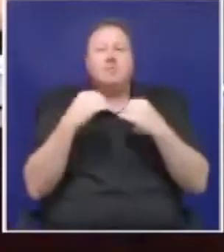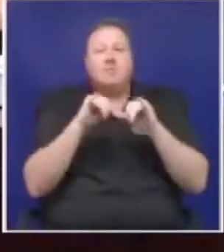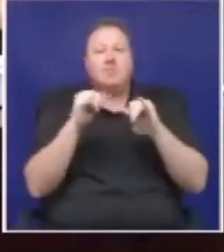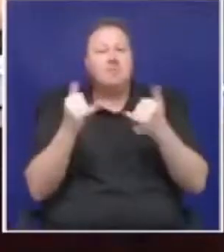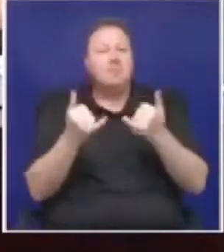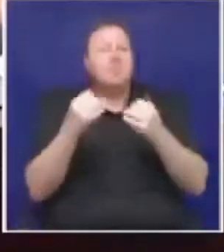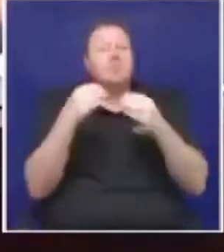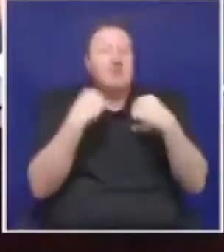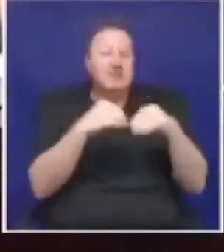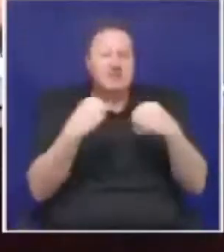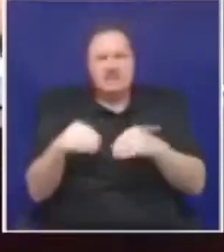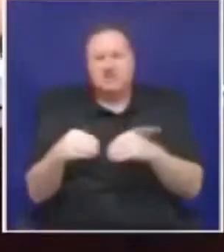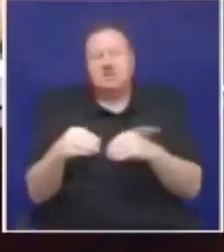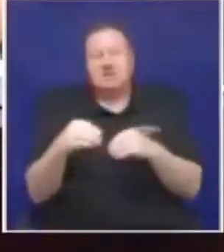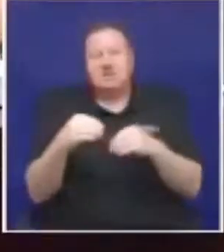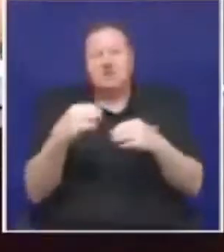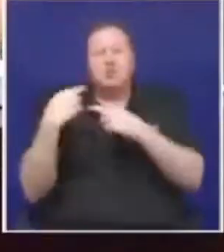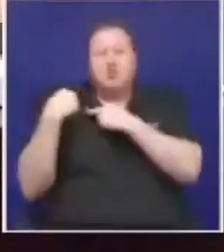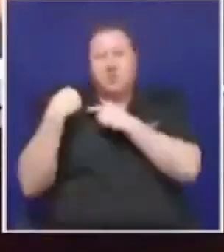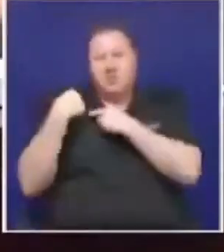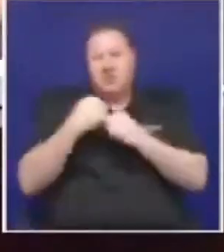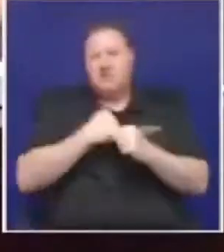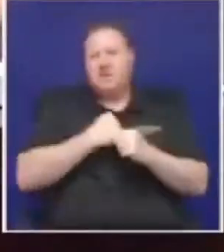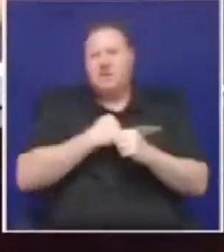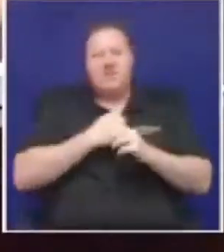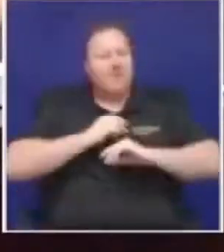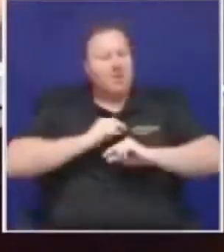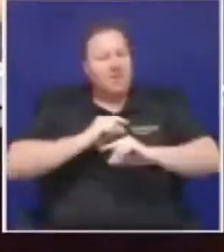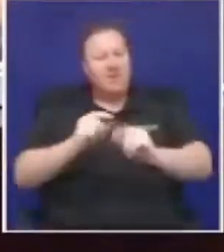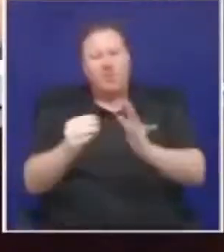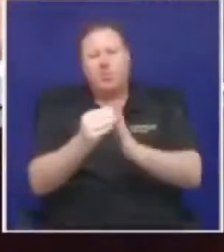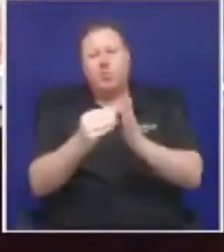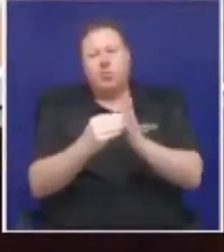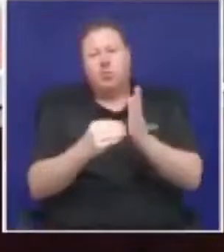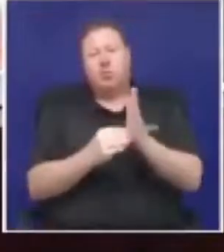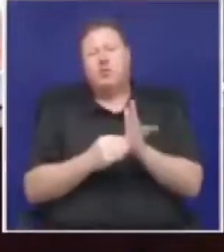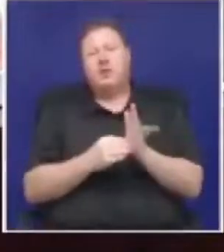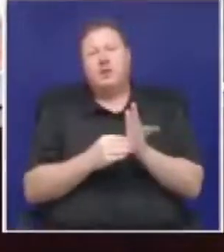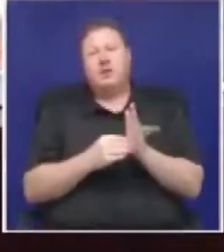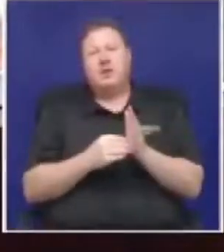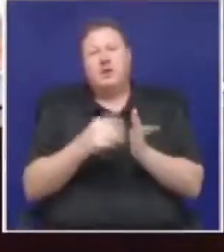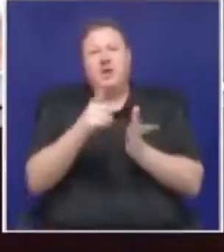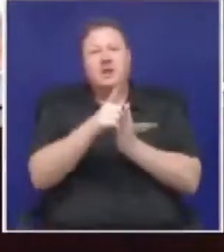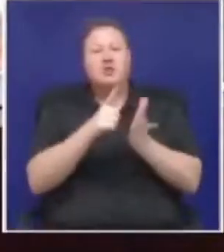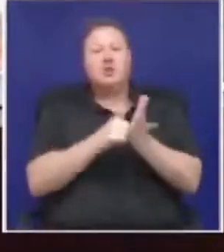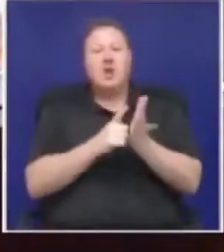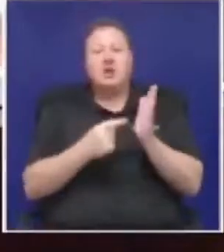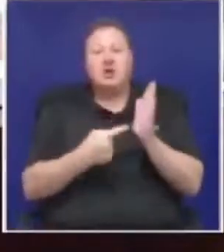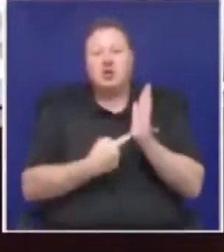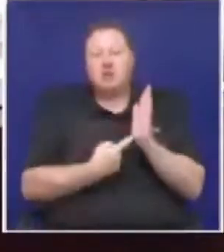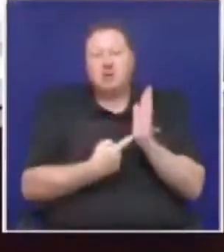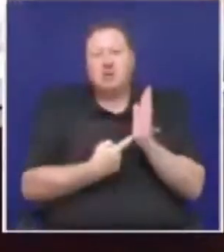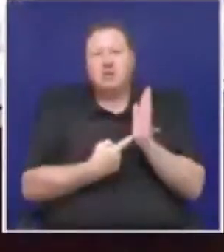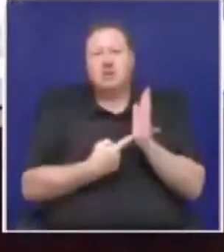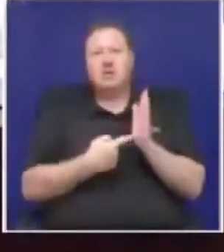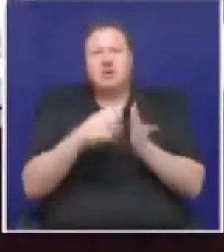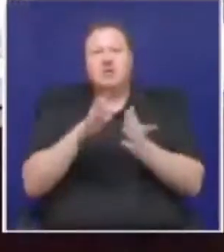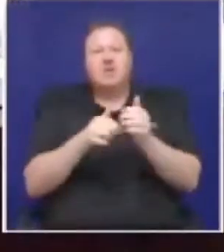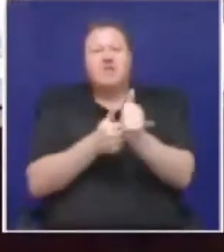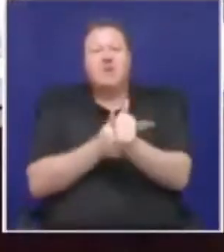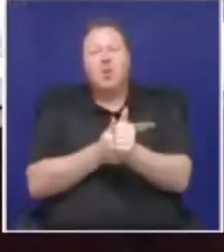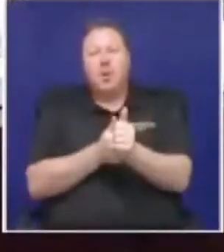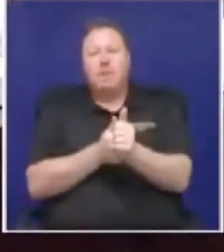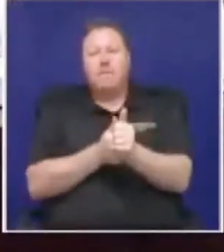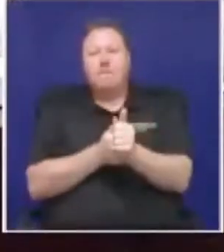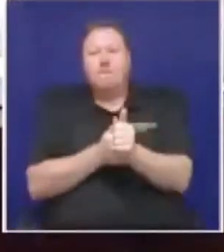ensure that we fast track the implementation of legislation, follow up with